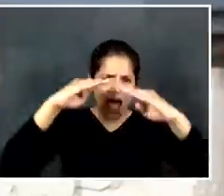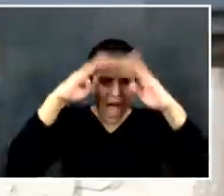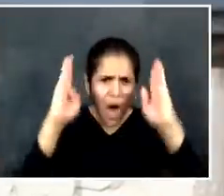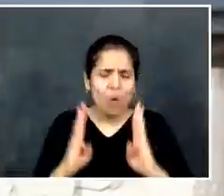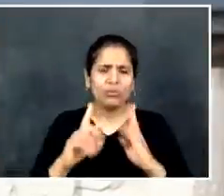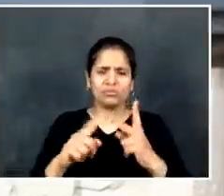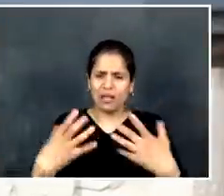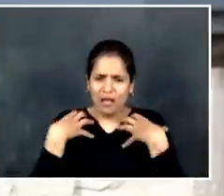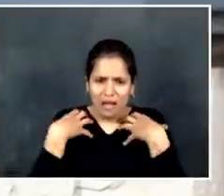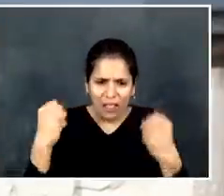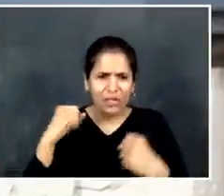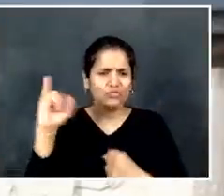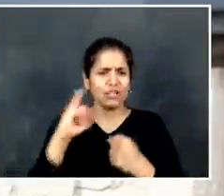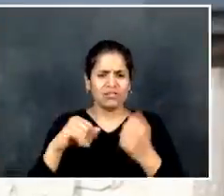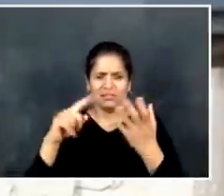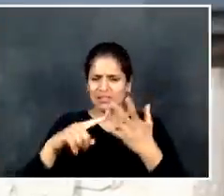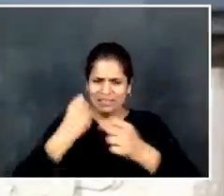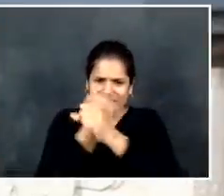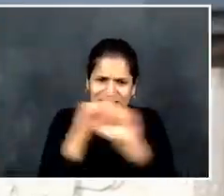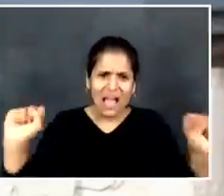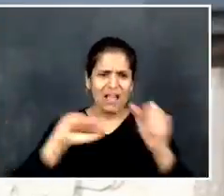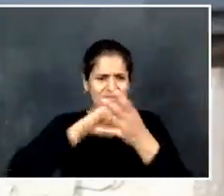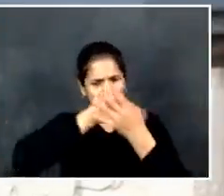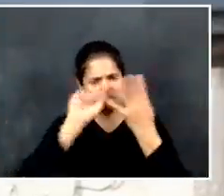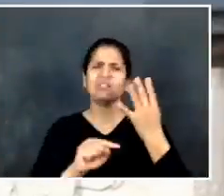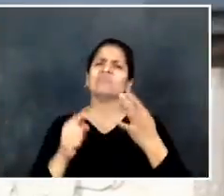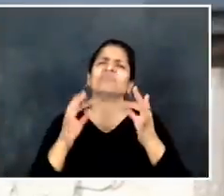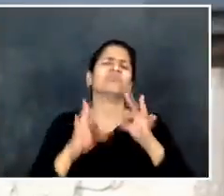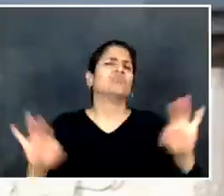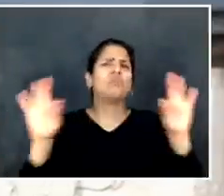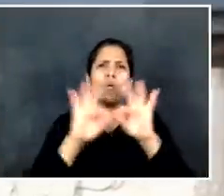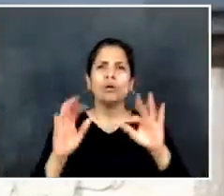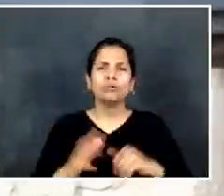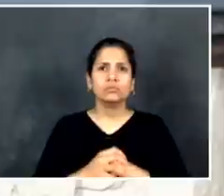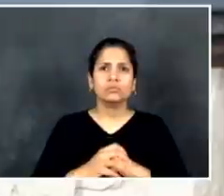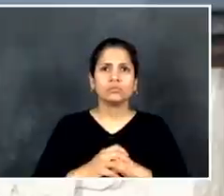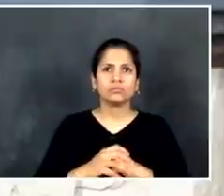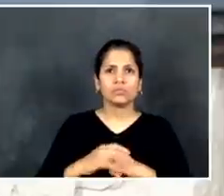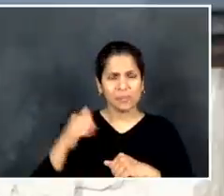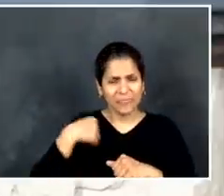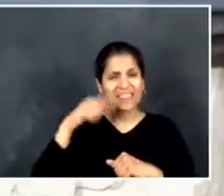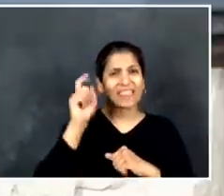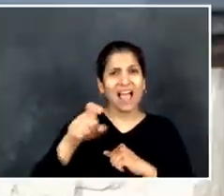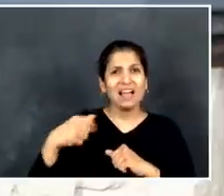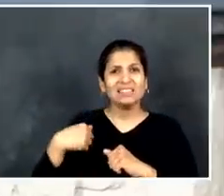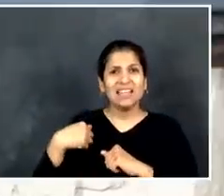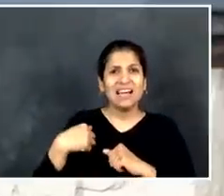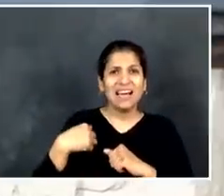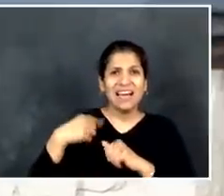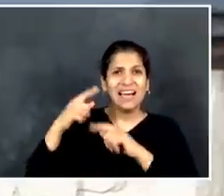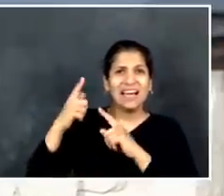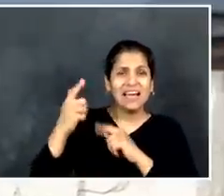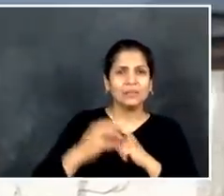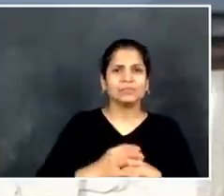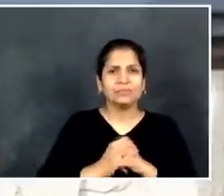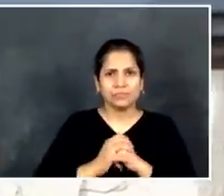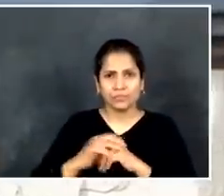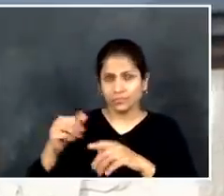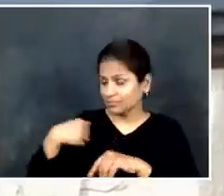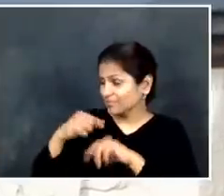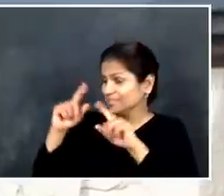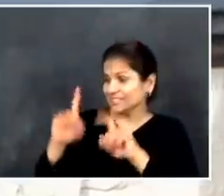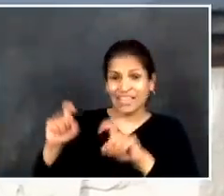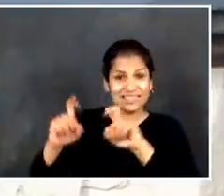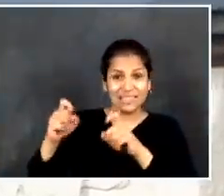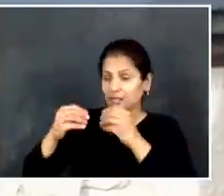blown completely. The second one, he's been silent on. And right now, we're waiting for a word from Washington about whether that state or local aid is going to be in the